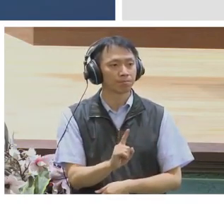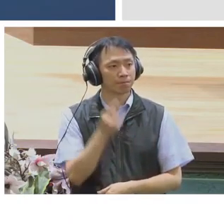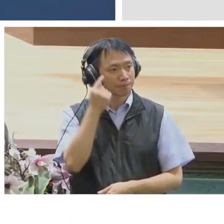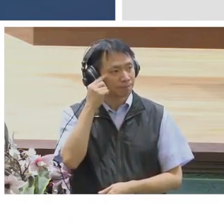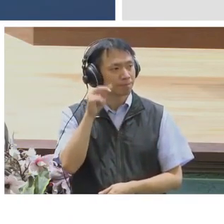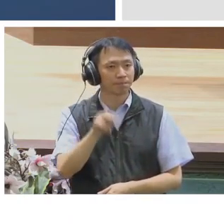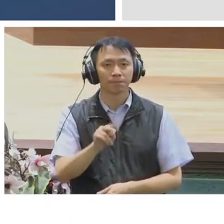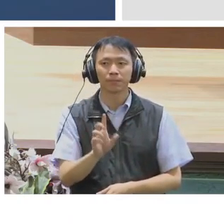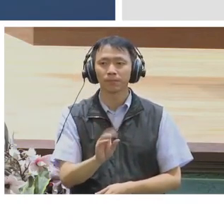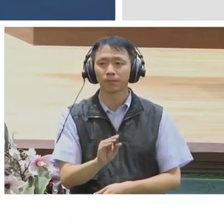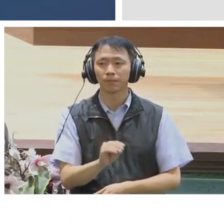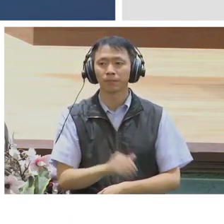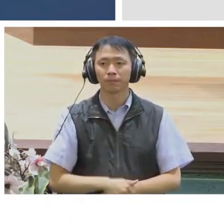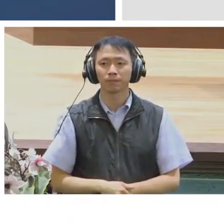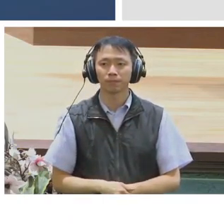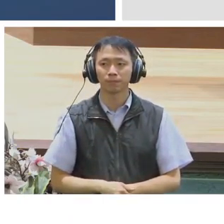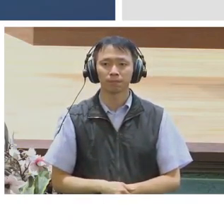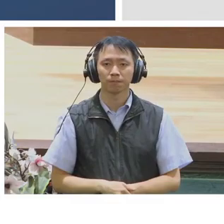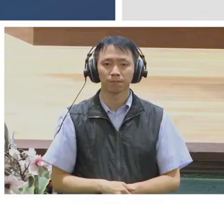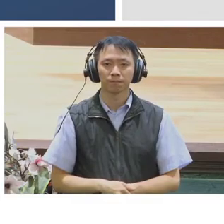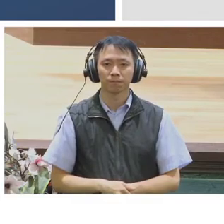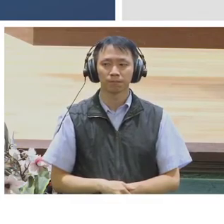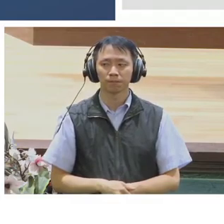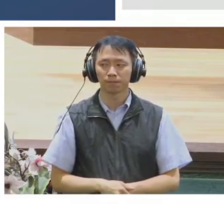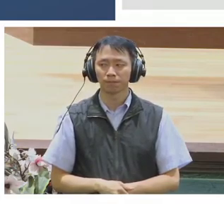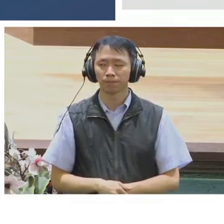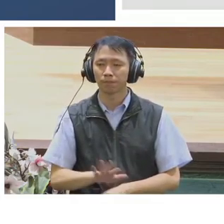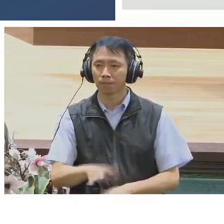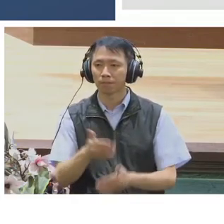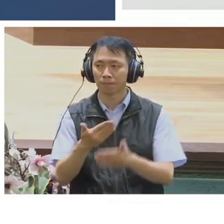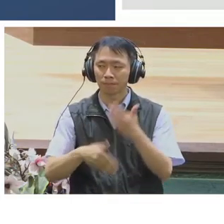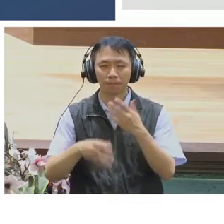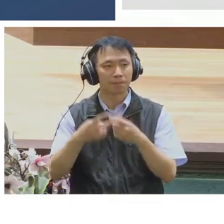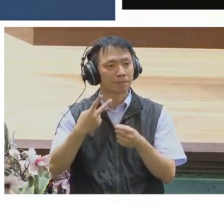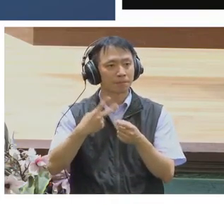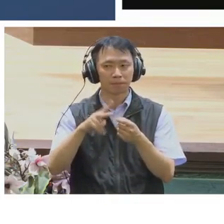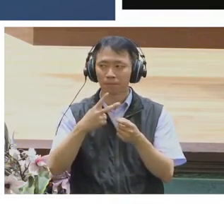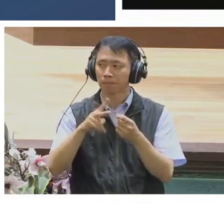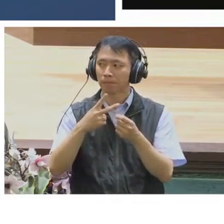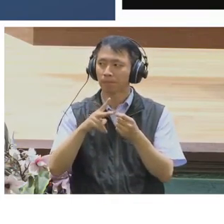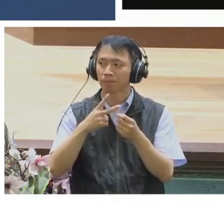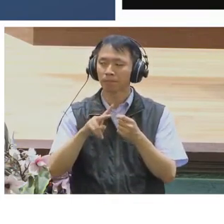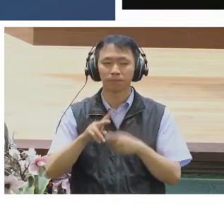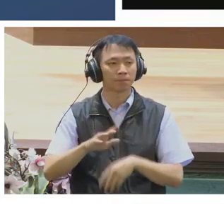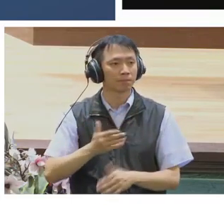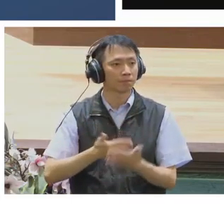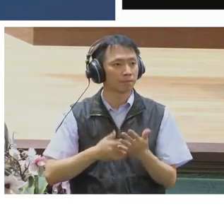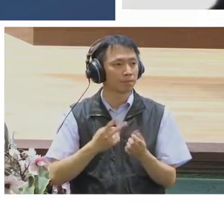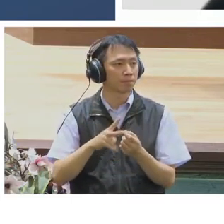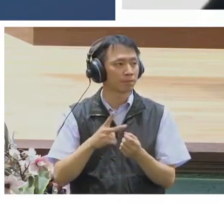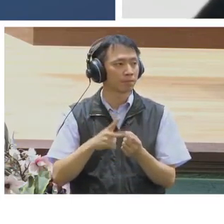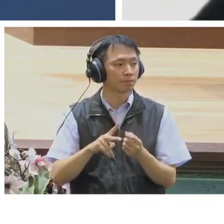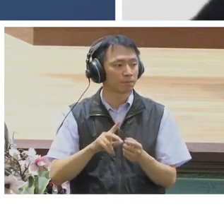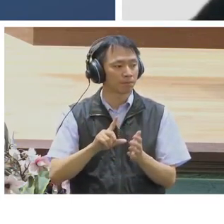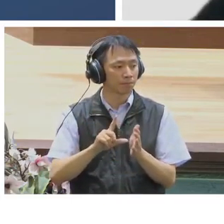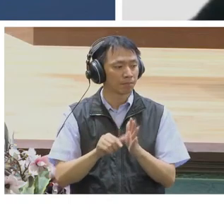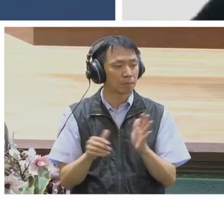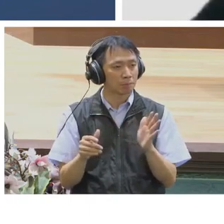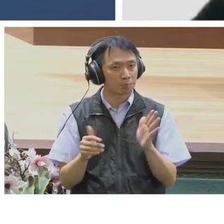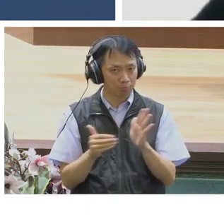remarks in our last couple of minutes? I think we're super good. We can wrap up on time and